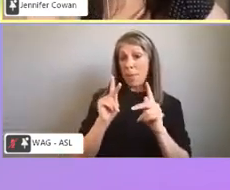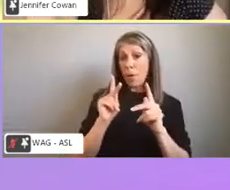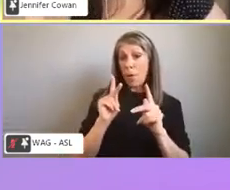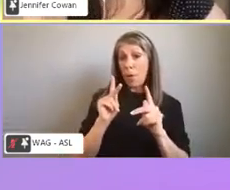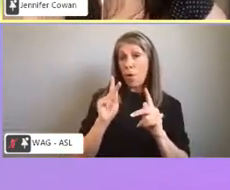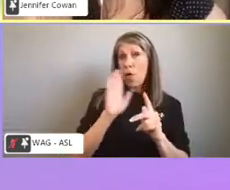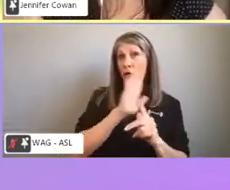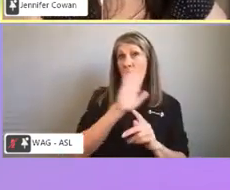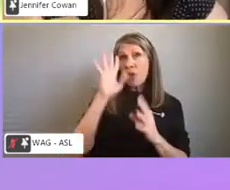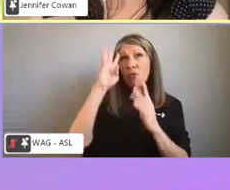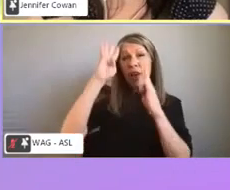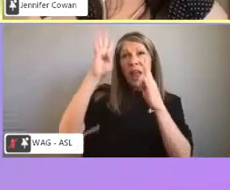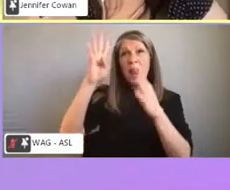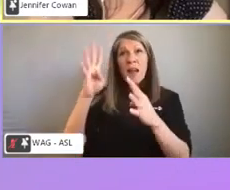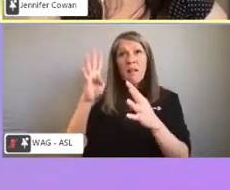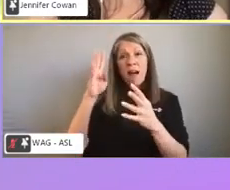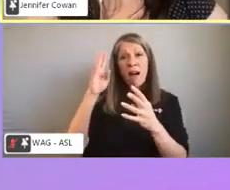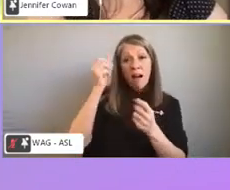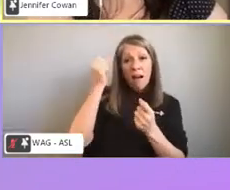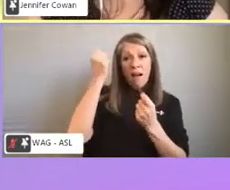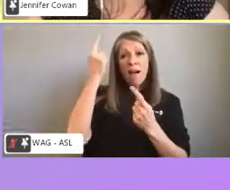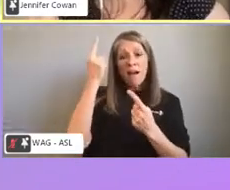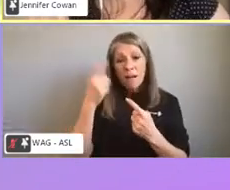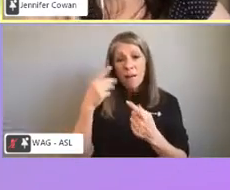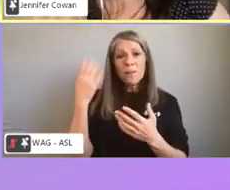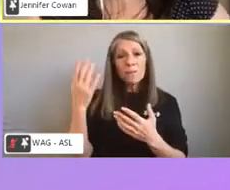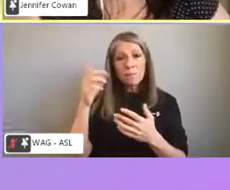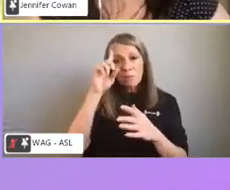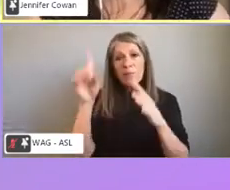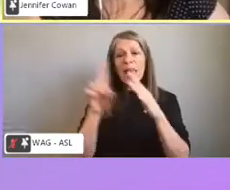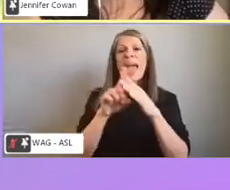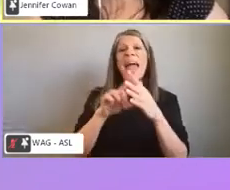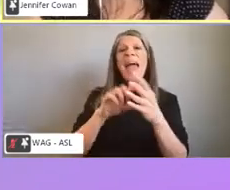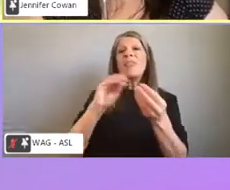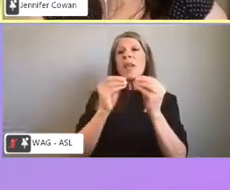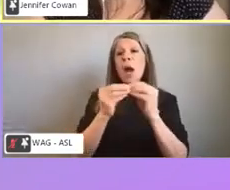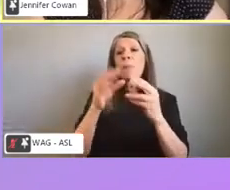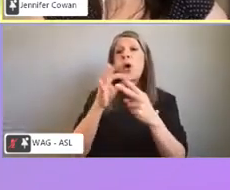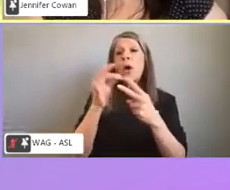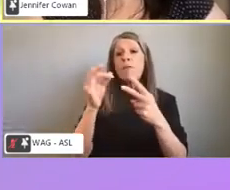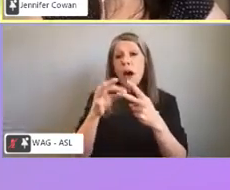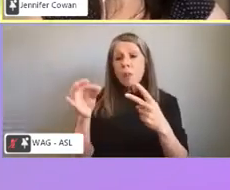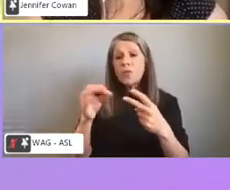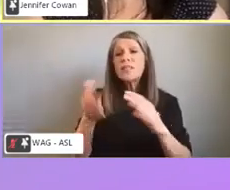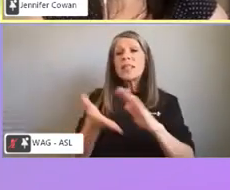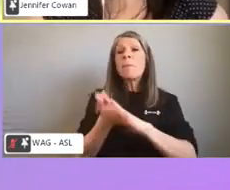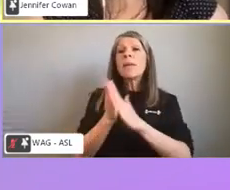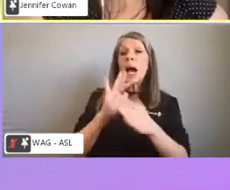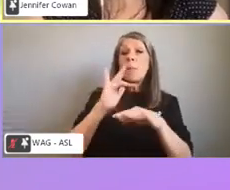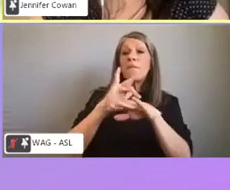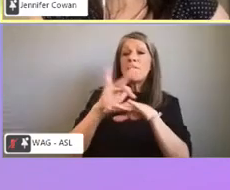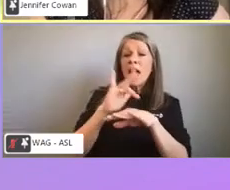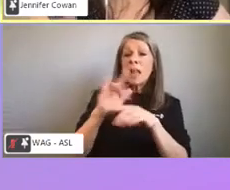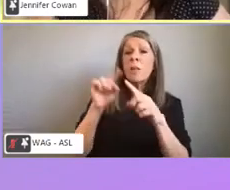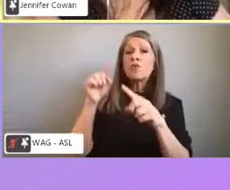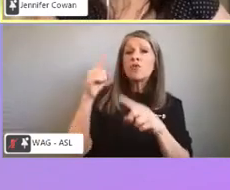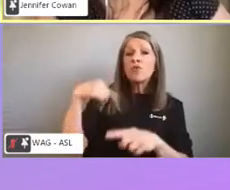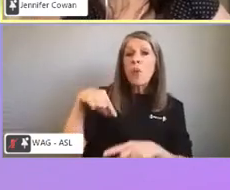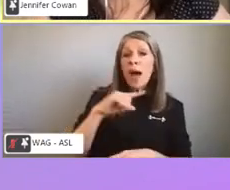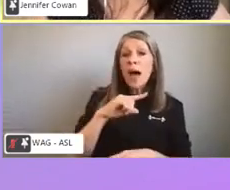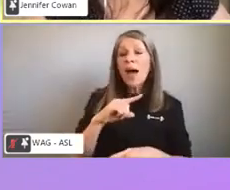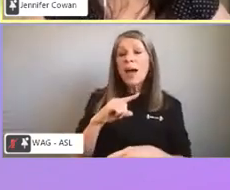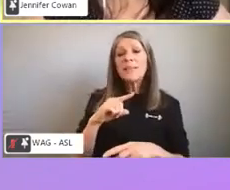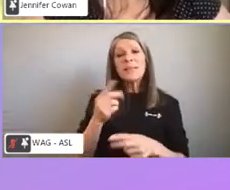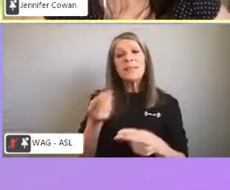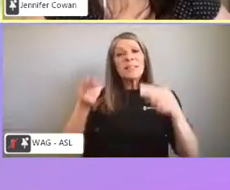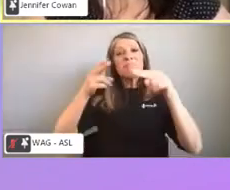creative juices will start to flow, and the number of options that become available to us seems to